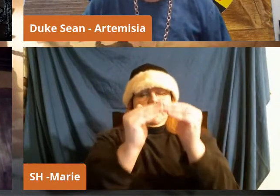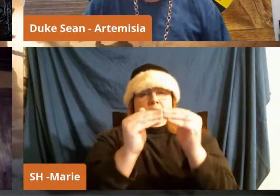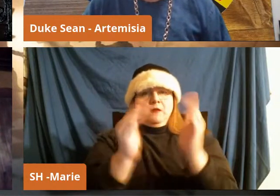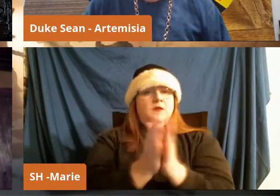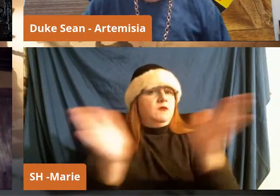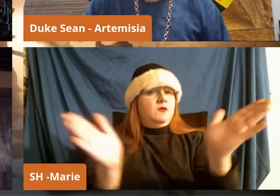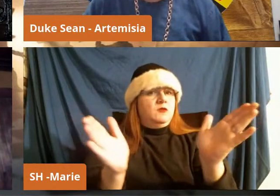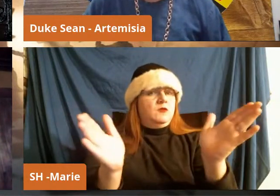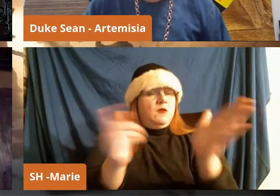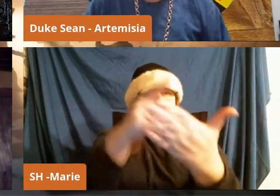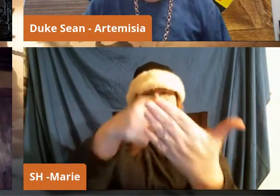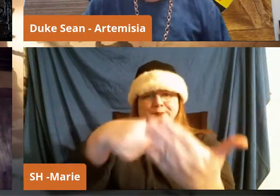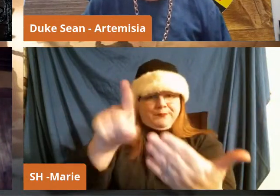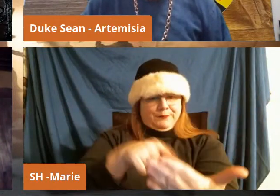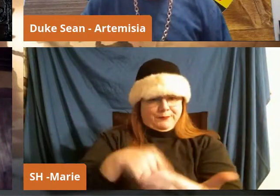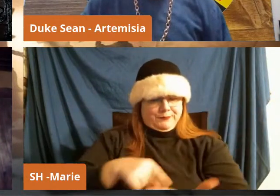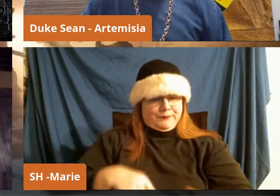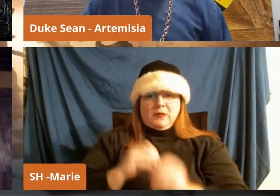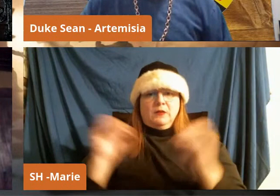no obvious checklist. So,